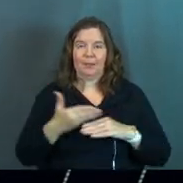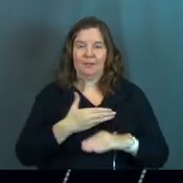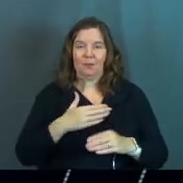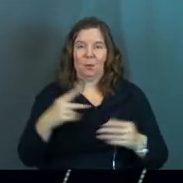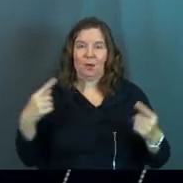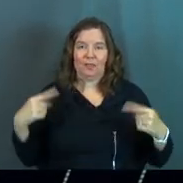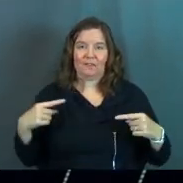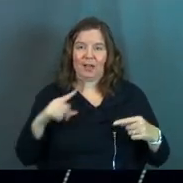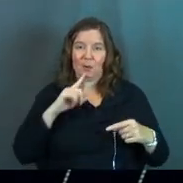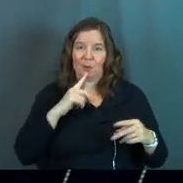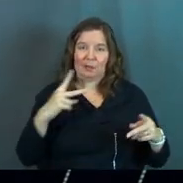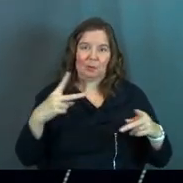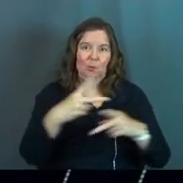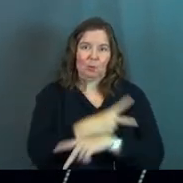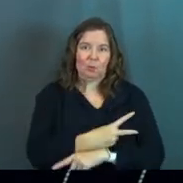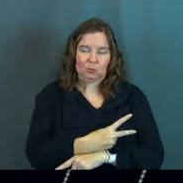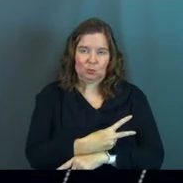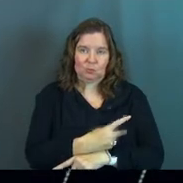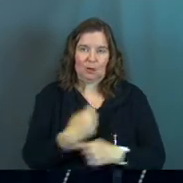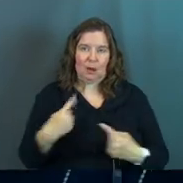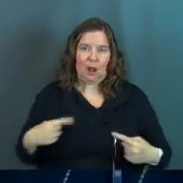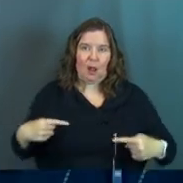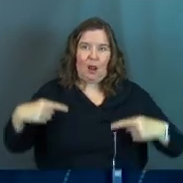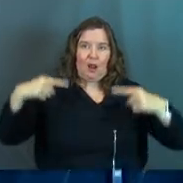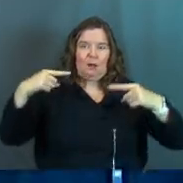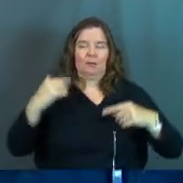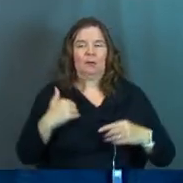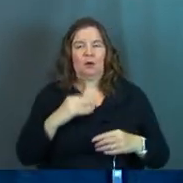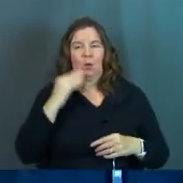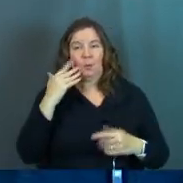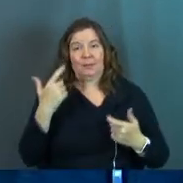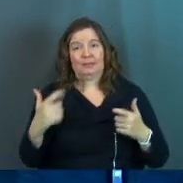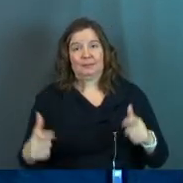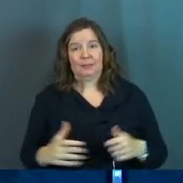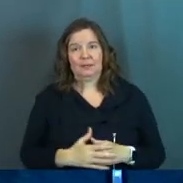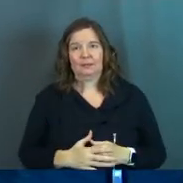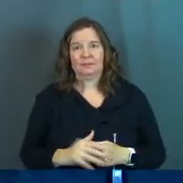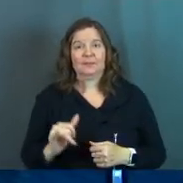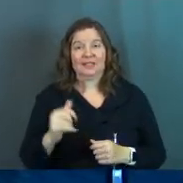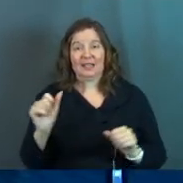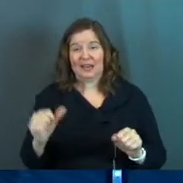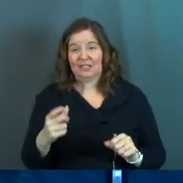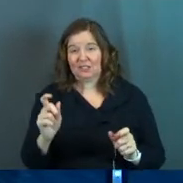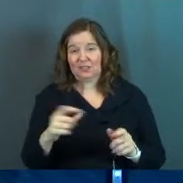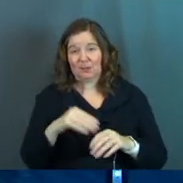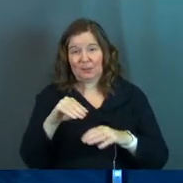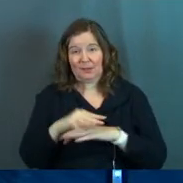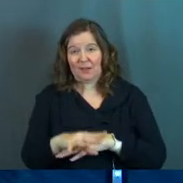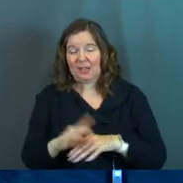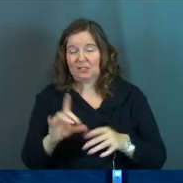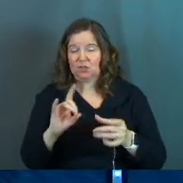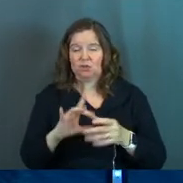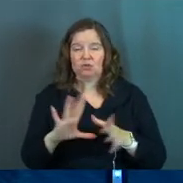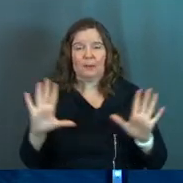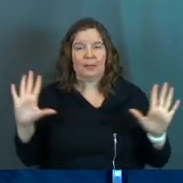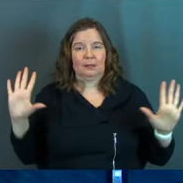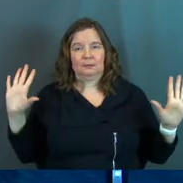dispute really gets going. In our homes, this is big. Could I just give you some advice? Drop